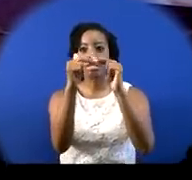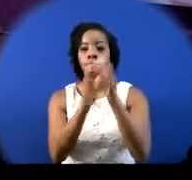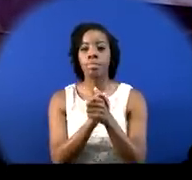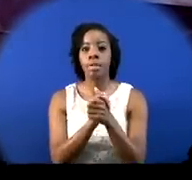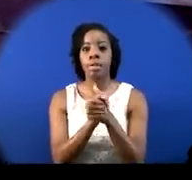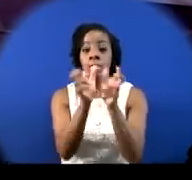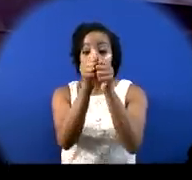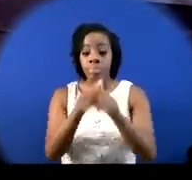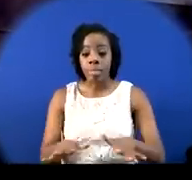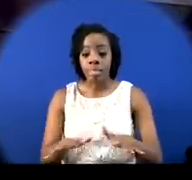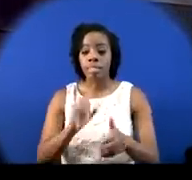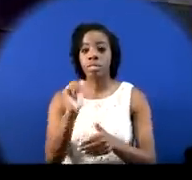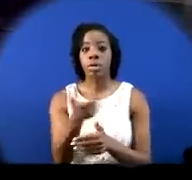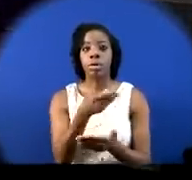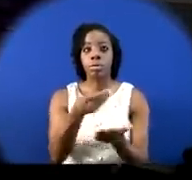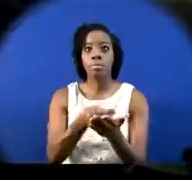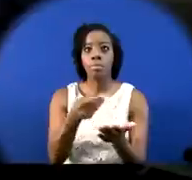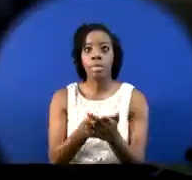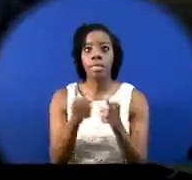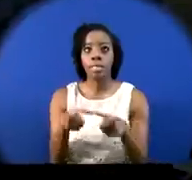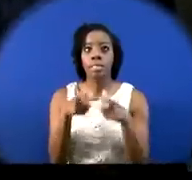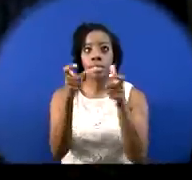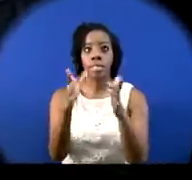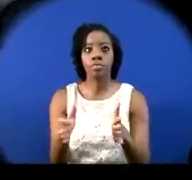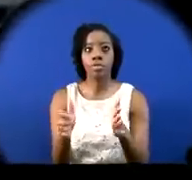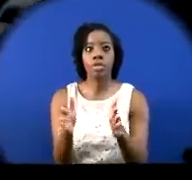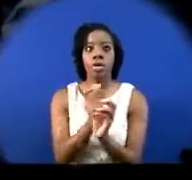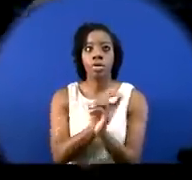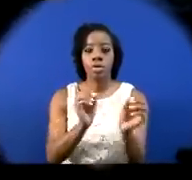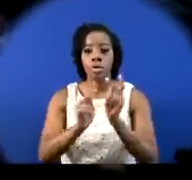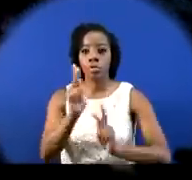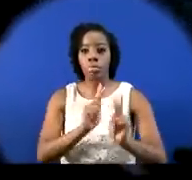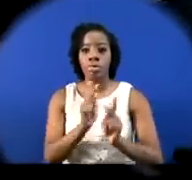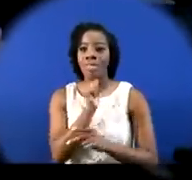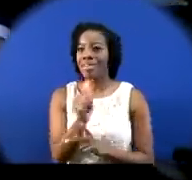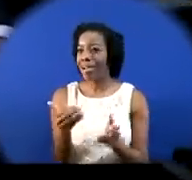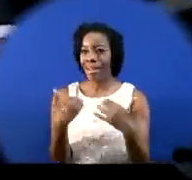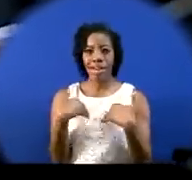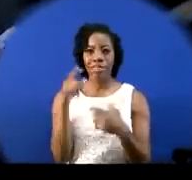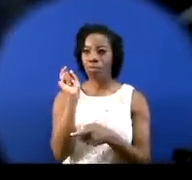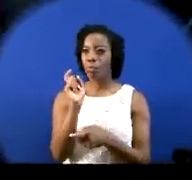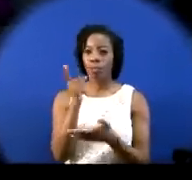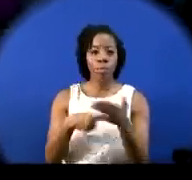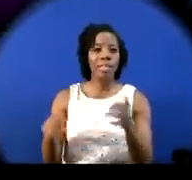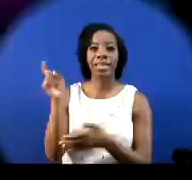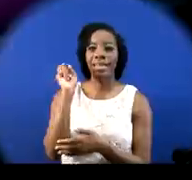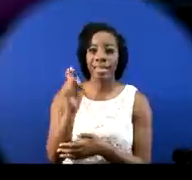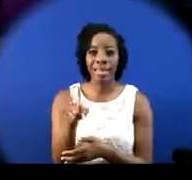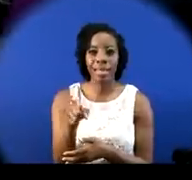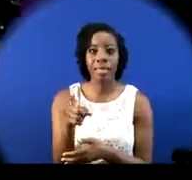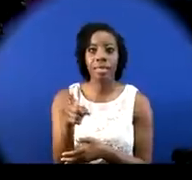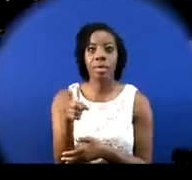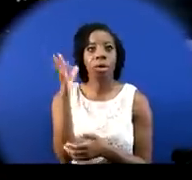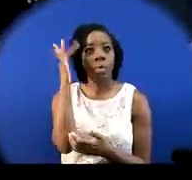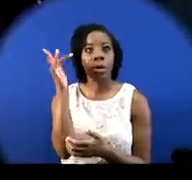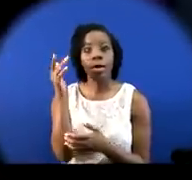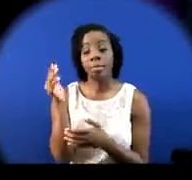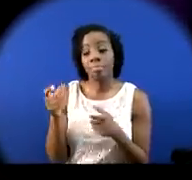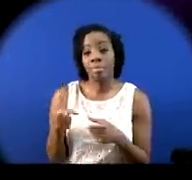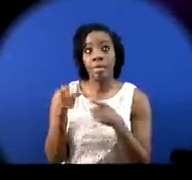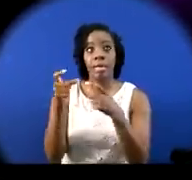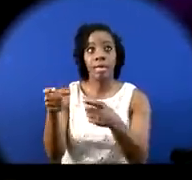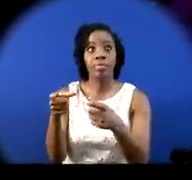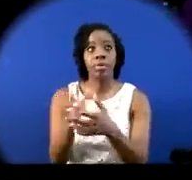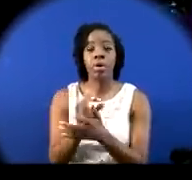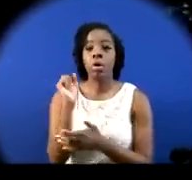each giver. Let no one lack as a consequence of what they give. Return to your sons and daughters as only you can, so we will always be the testimonies that